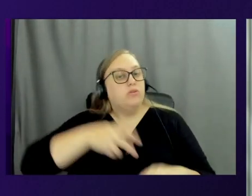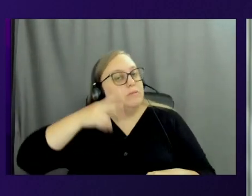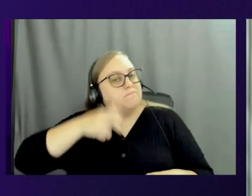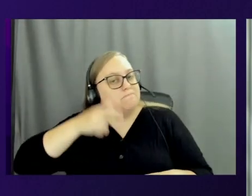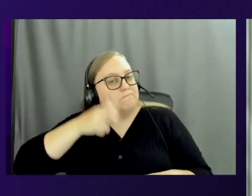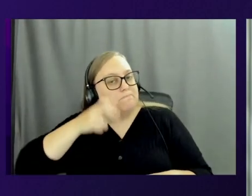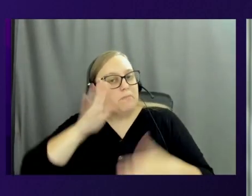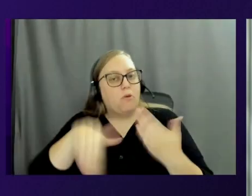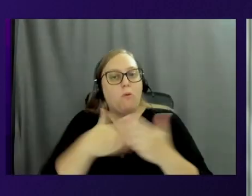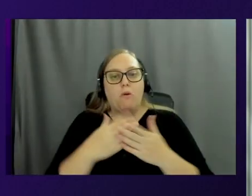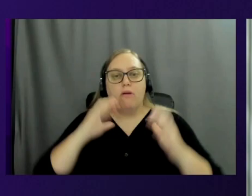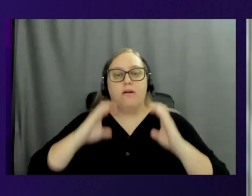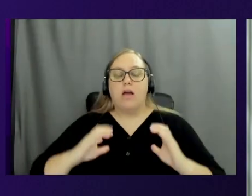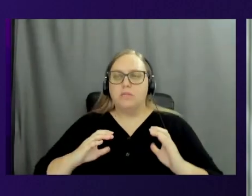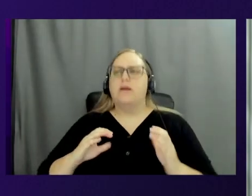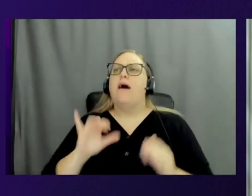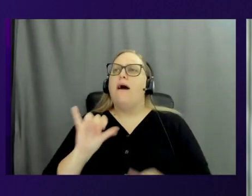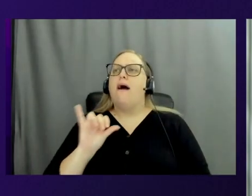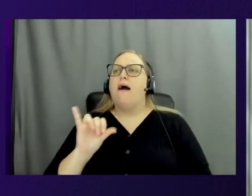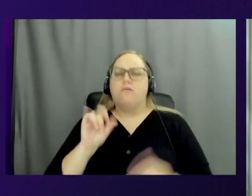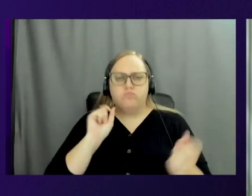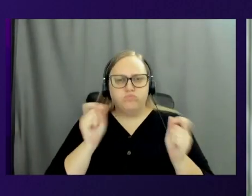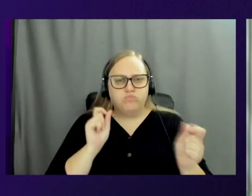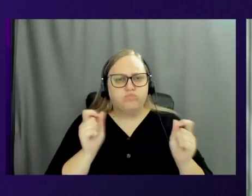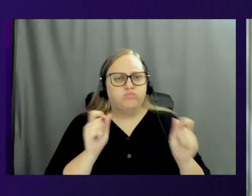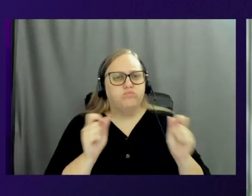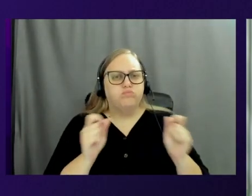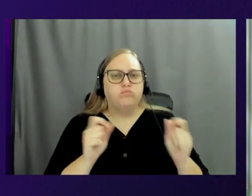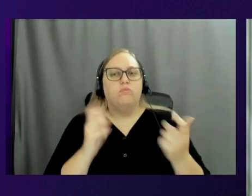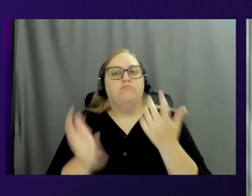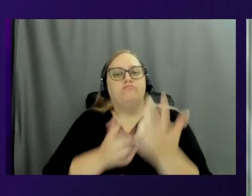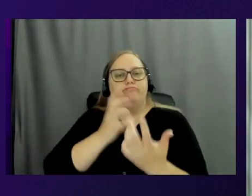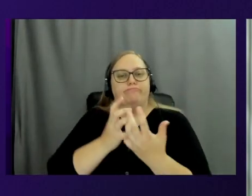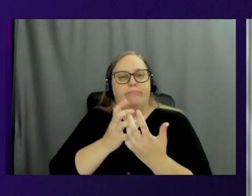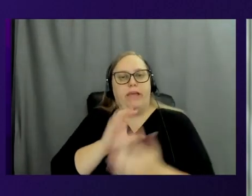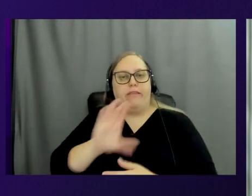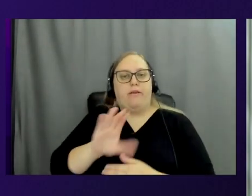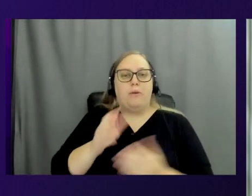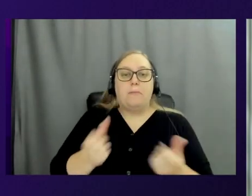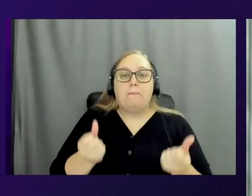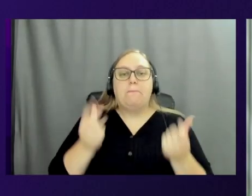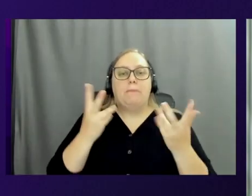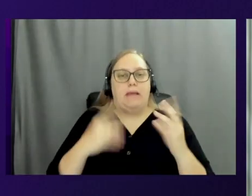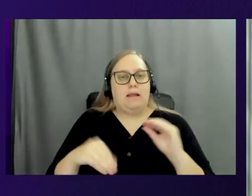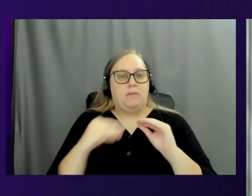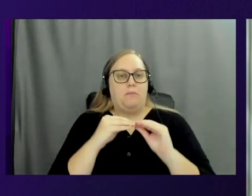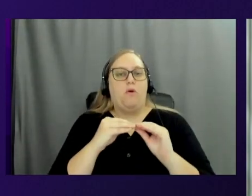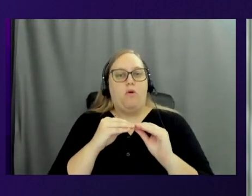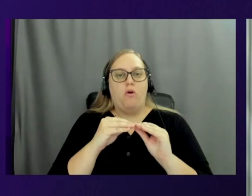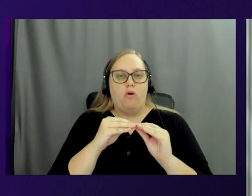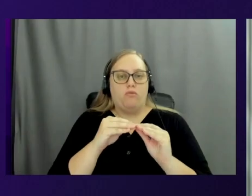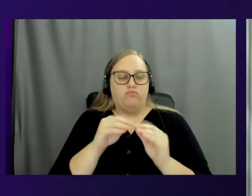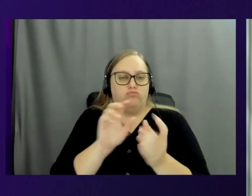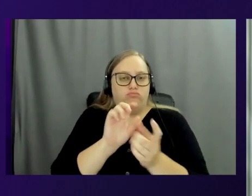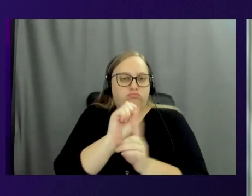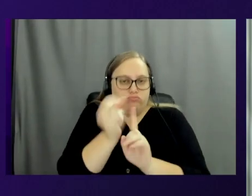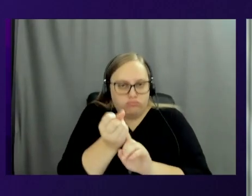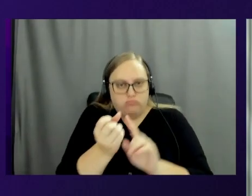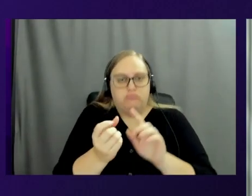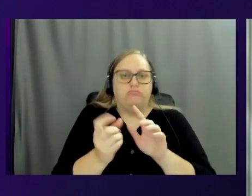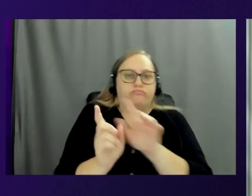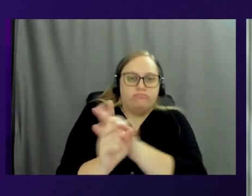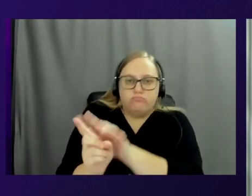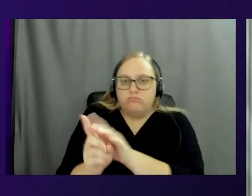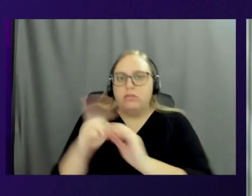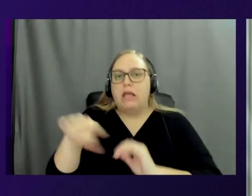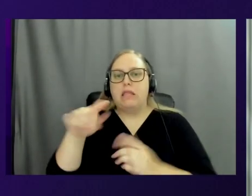able to quickly course correct and deliver to them many more instances to better match the workloads they were trying to run. As businesses bring more